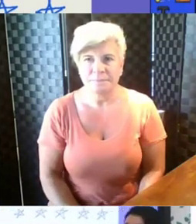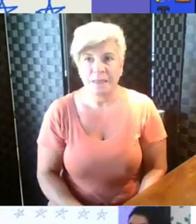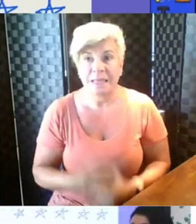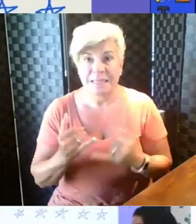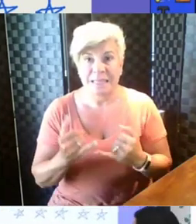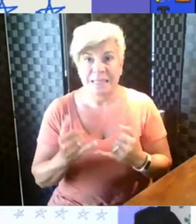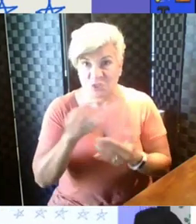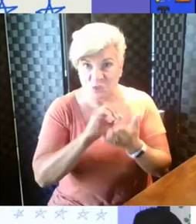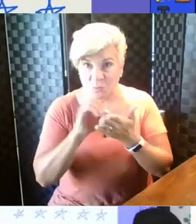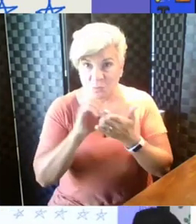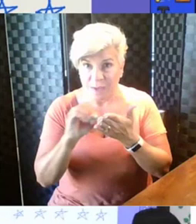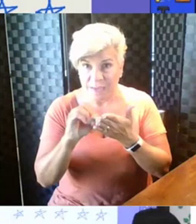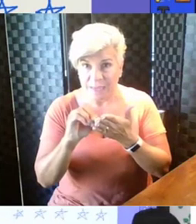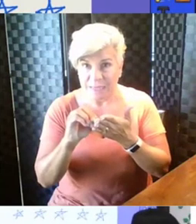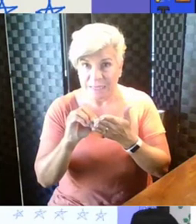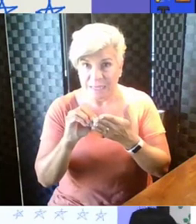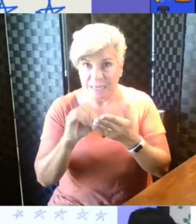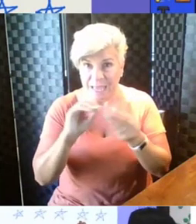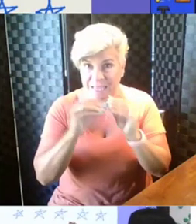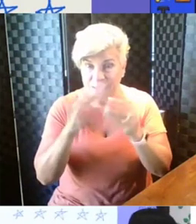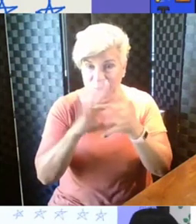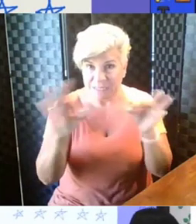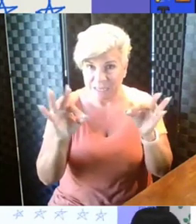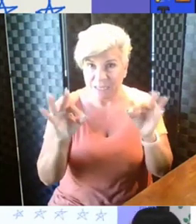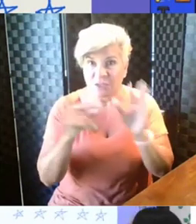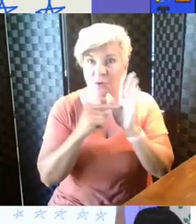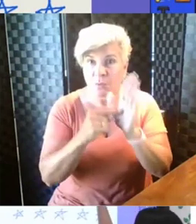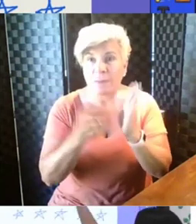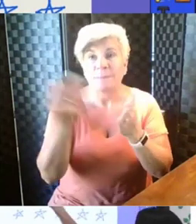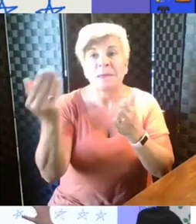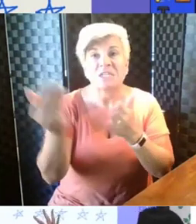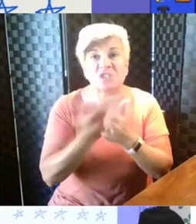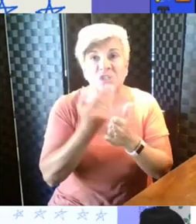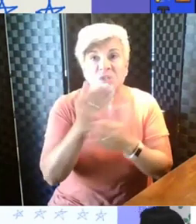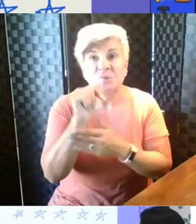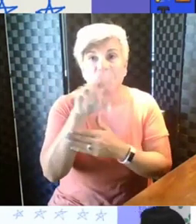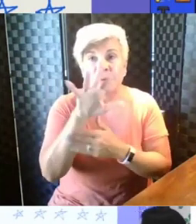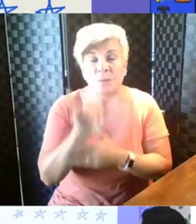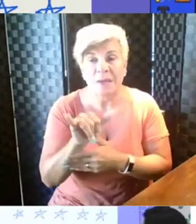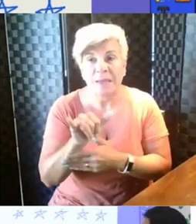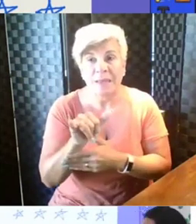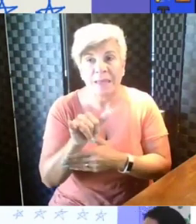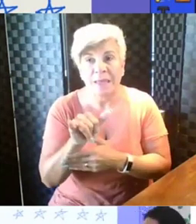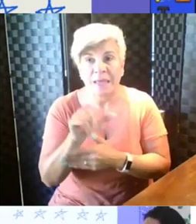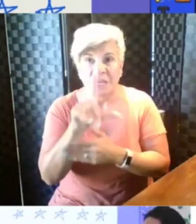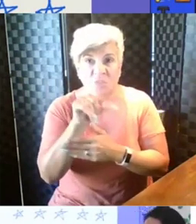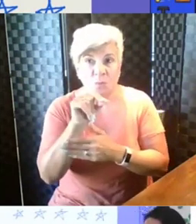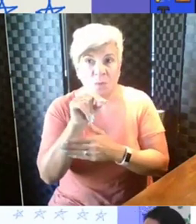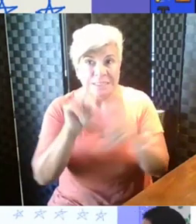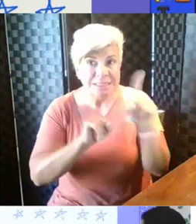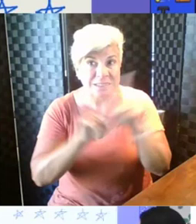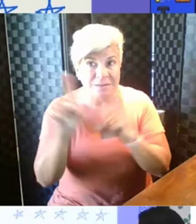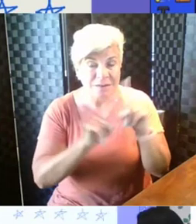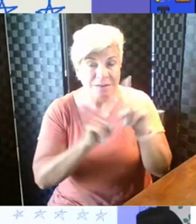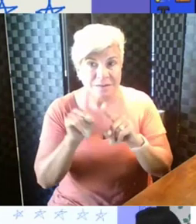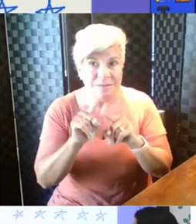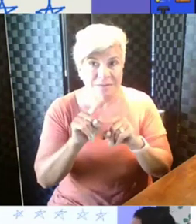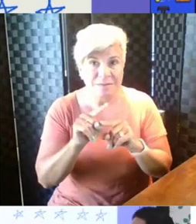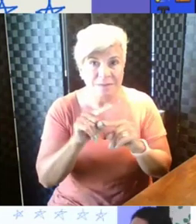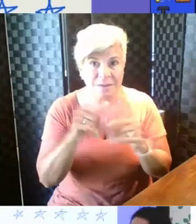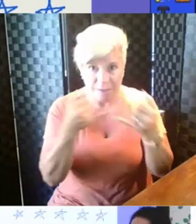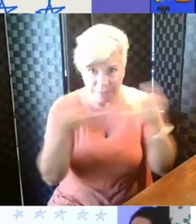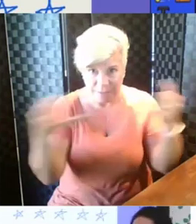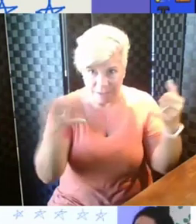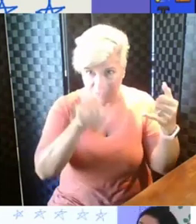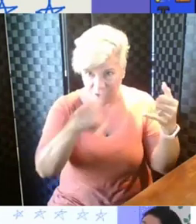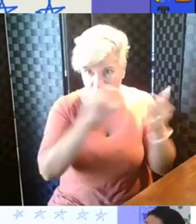Now I want you to write an equation to represent our new array of 20 stars on